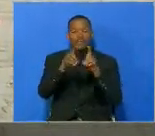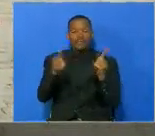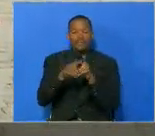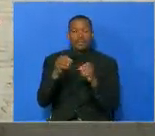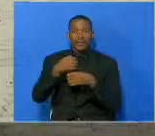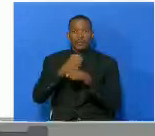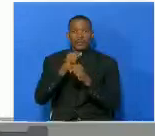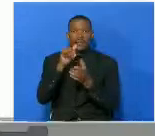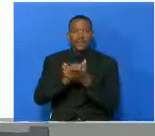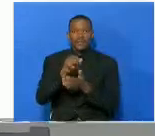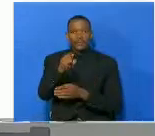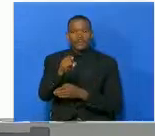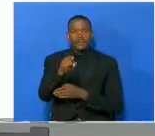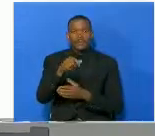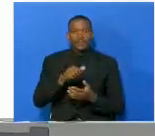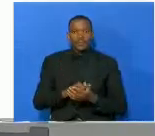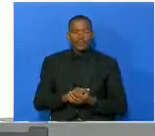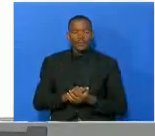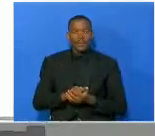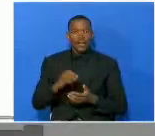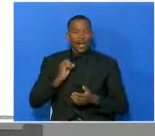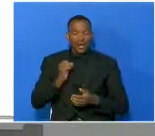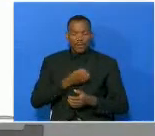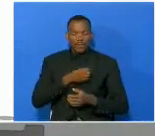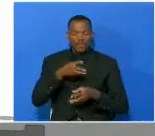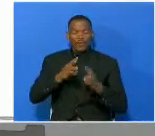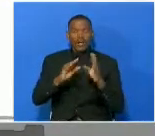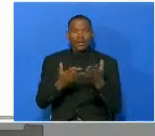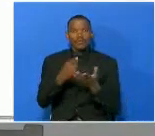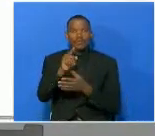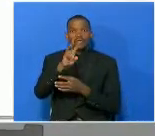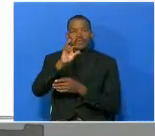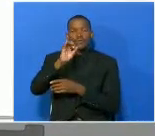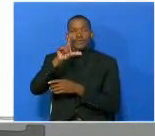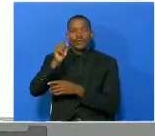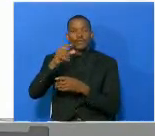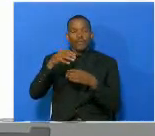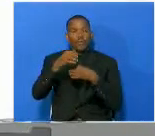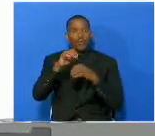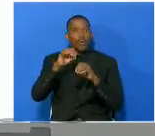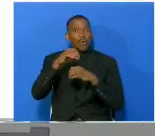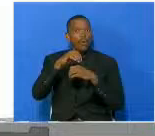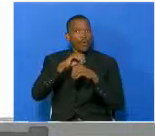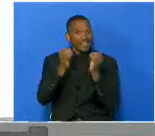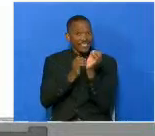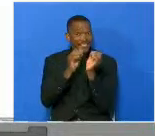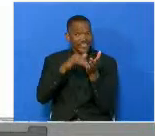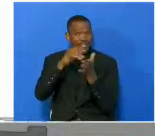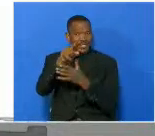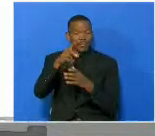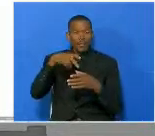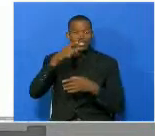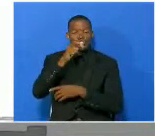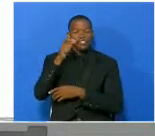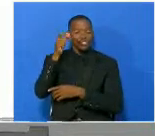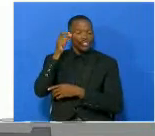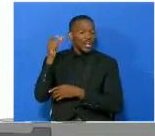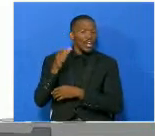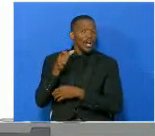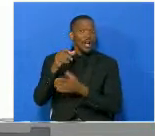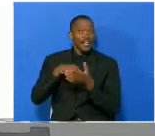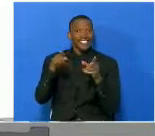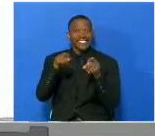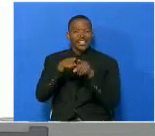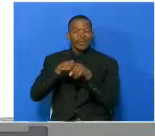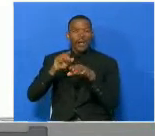mono Botswana. Our view is that when like-minded organizations join their hands together, like we have done with